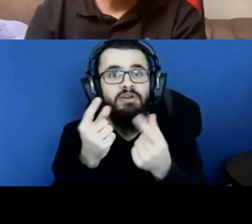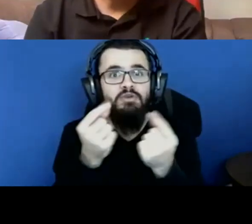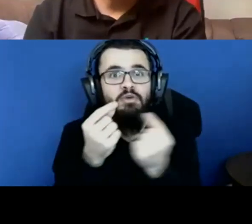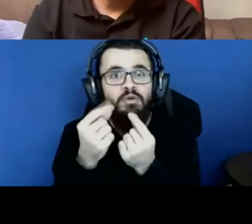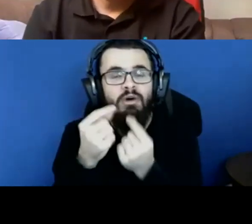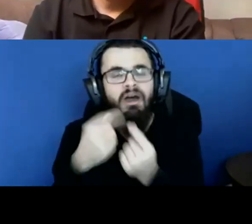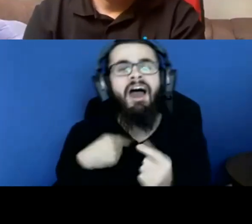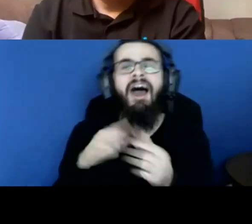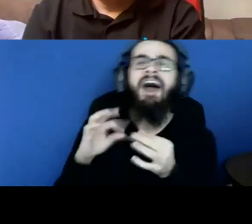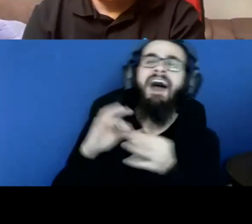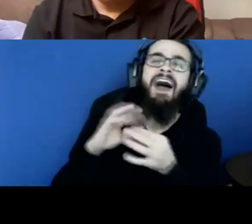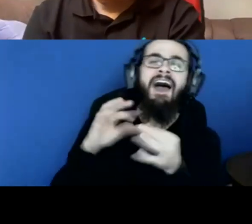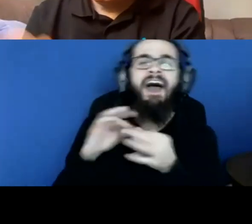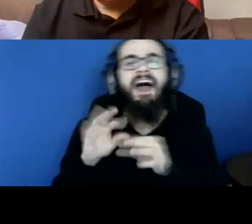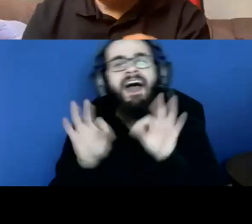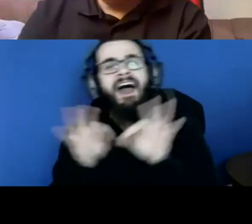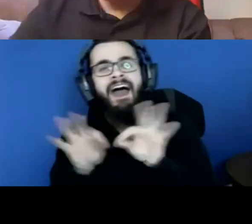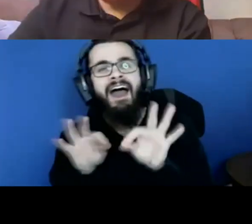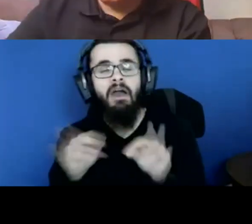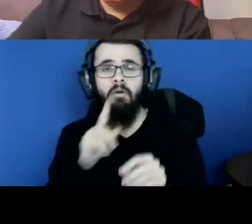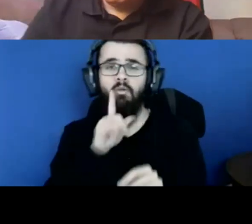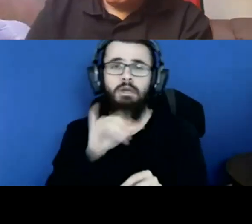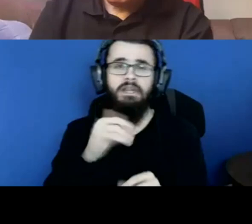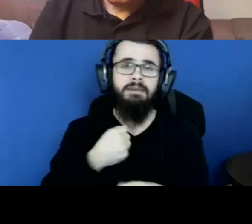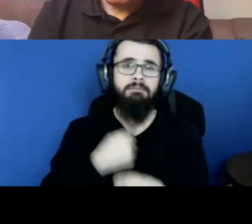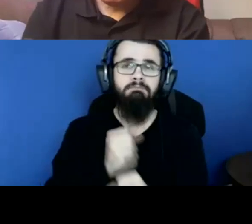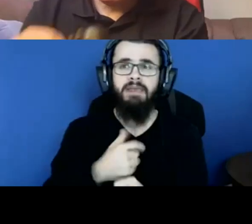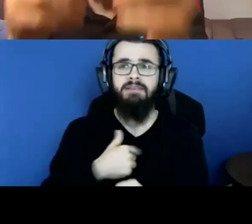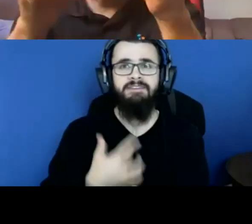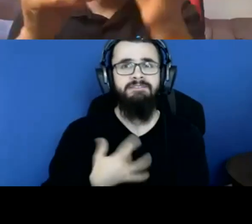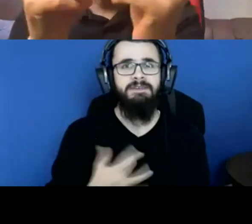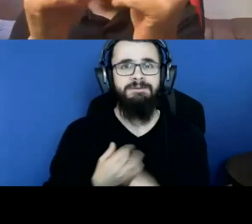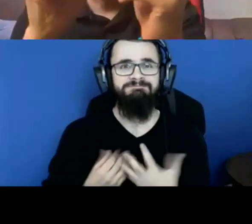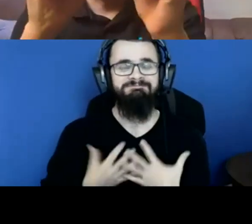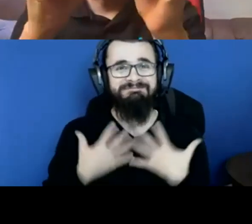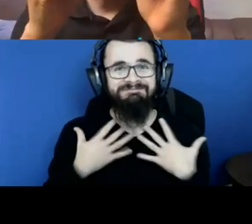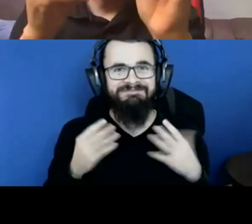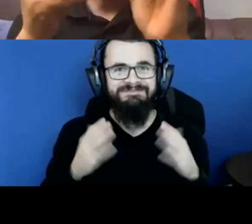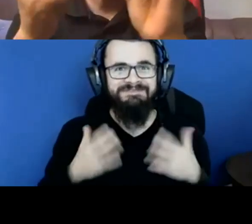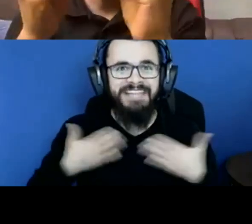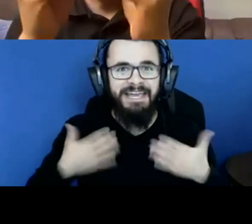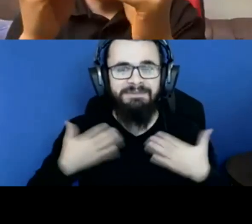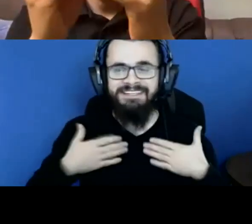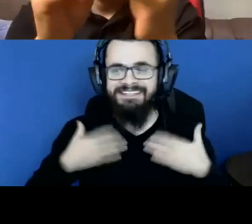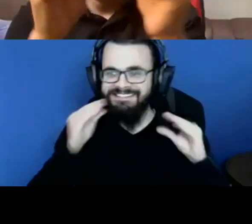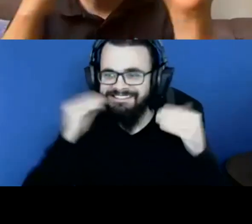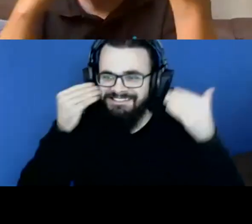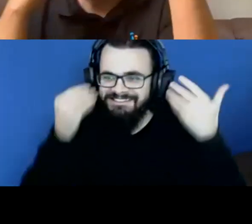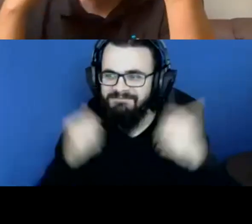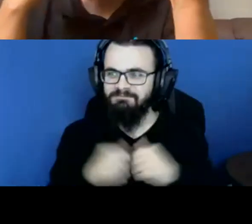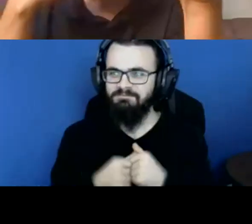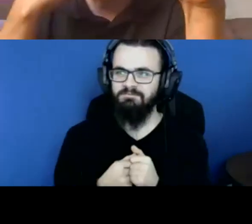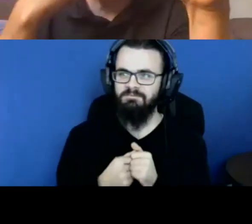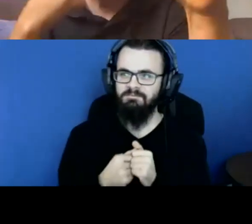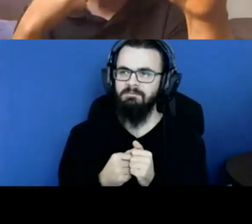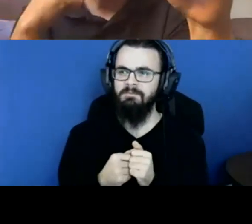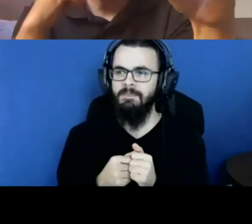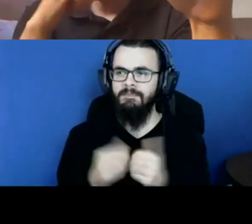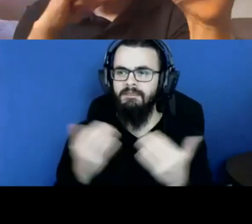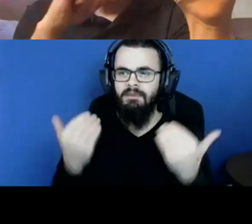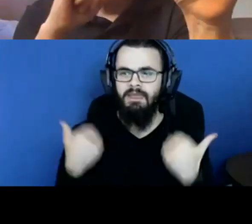things. And I also have this little thing, this little guy. It's called an